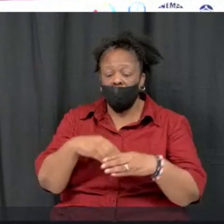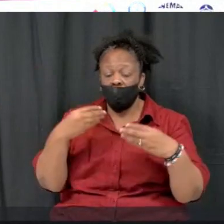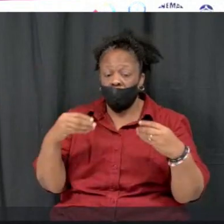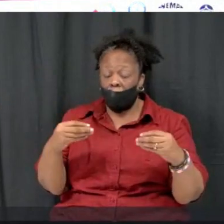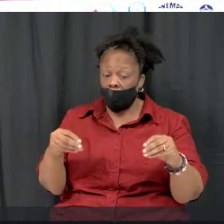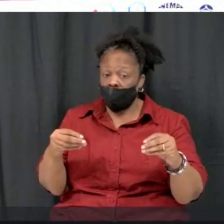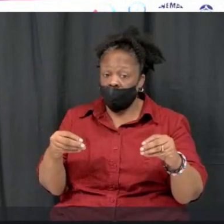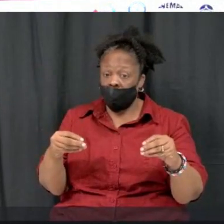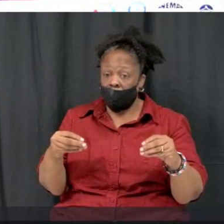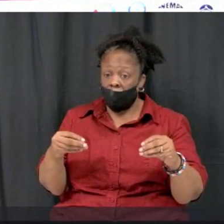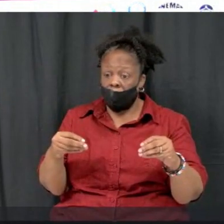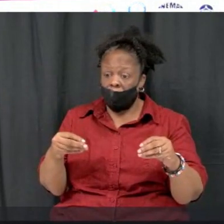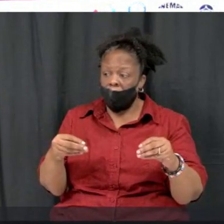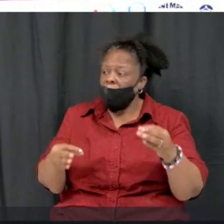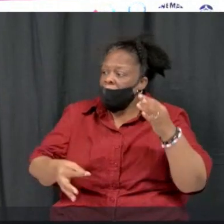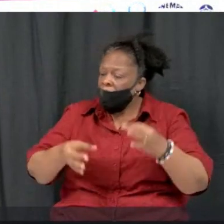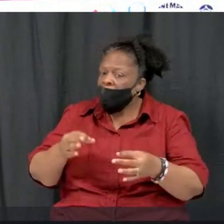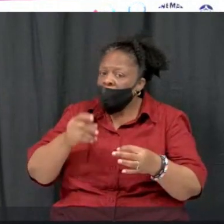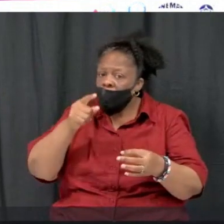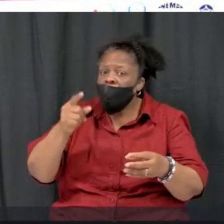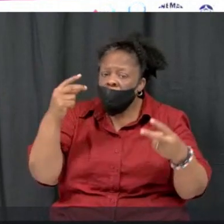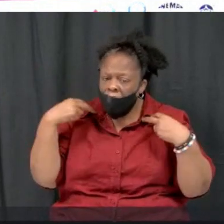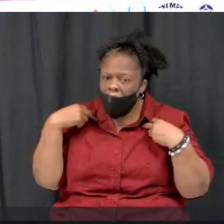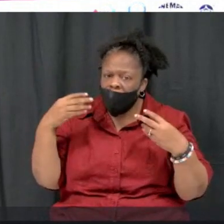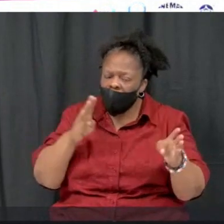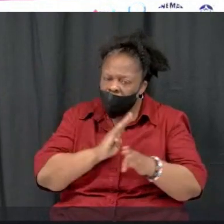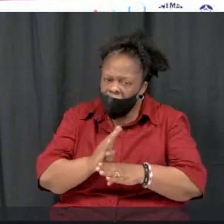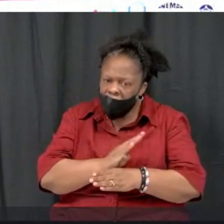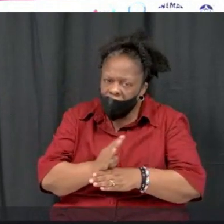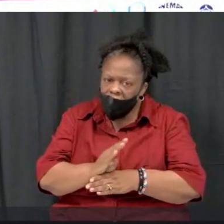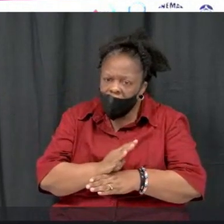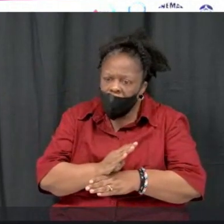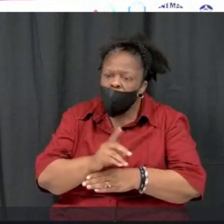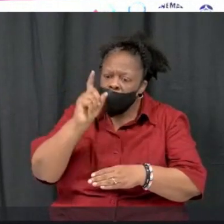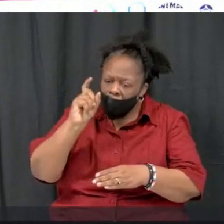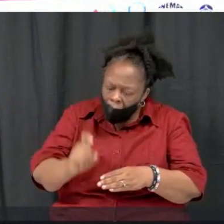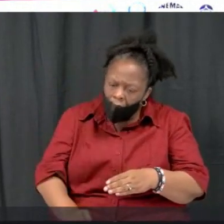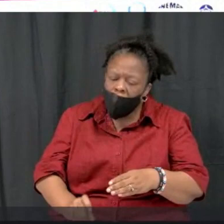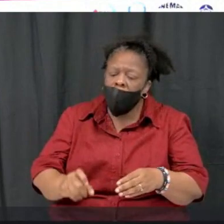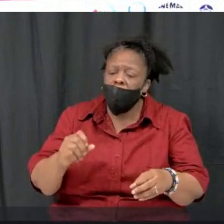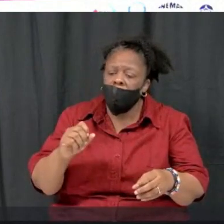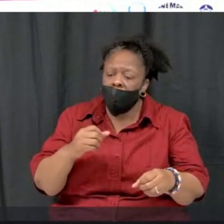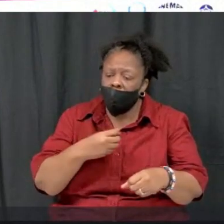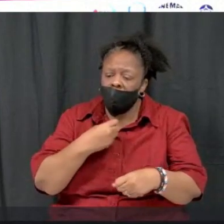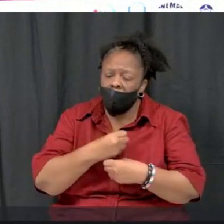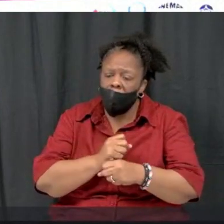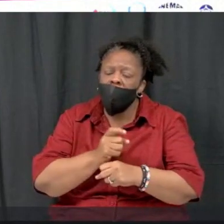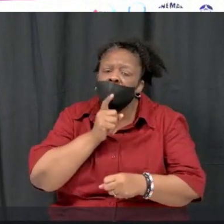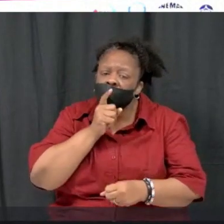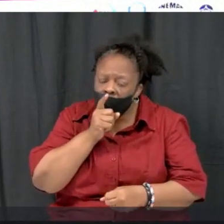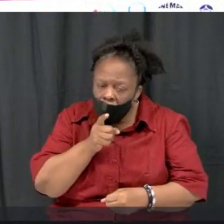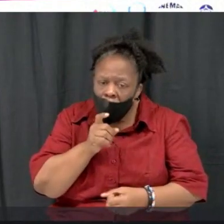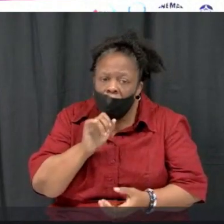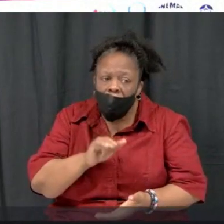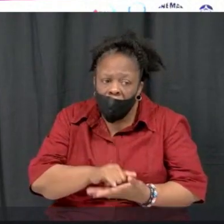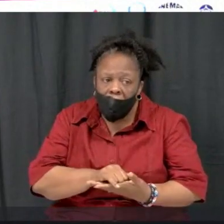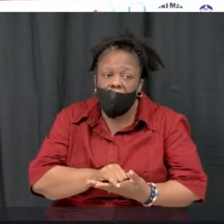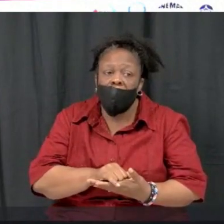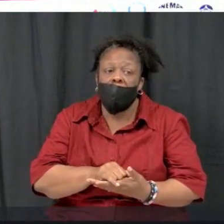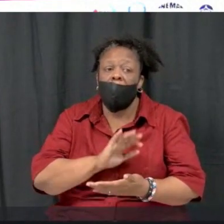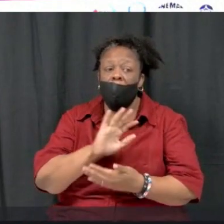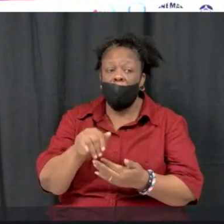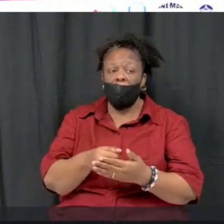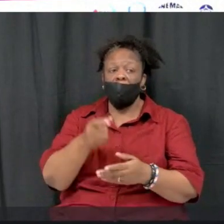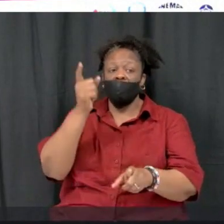business, your manager, supervisor, whatever, and you run that floor, and your job